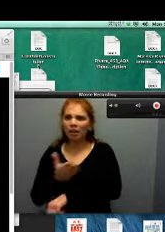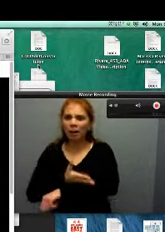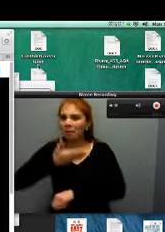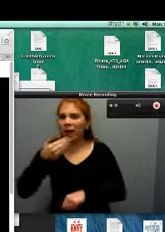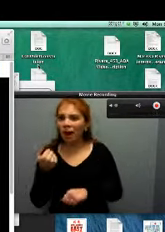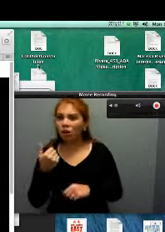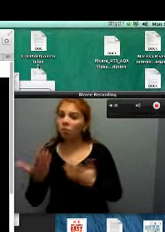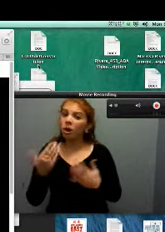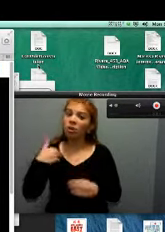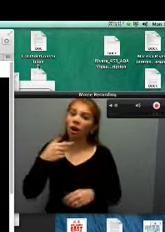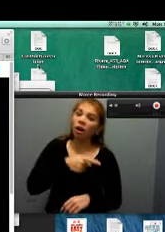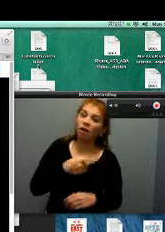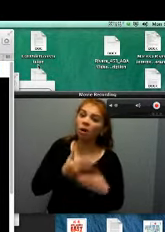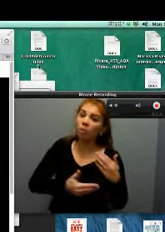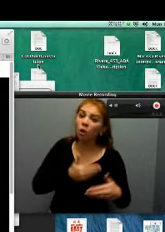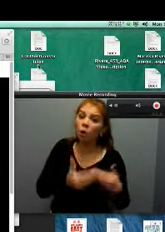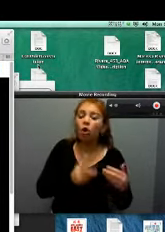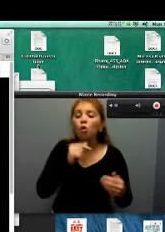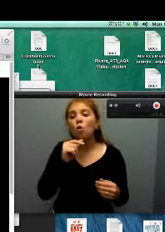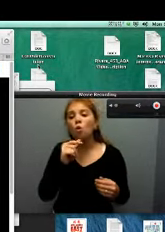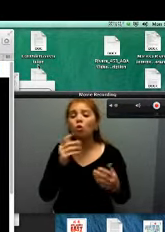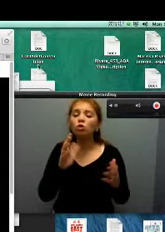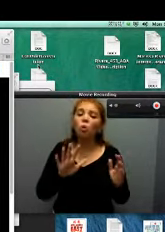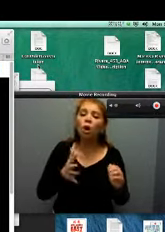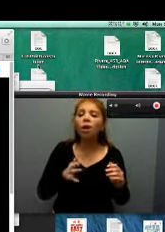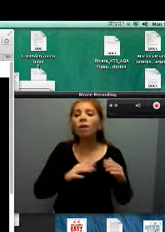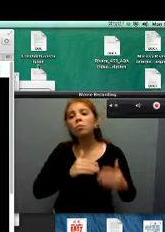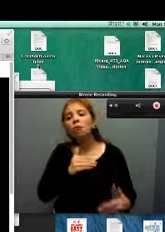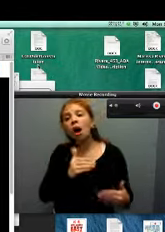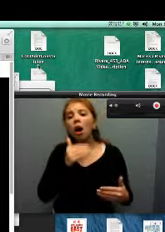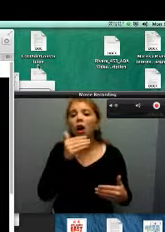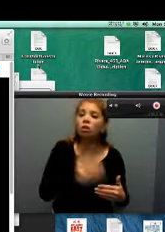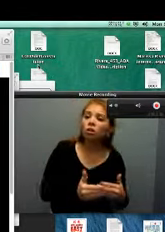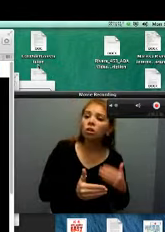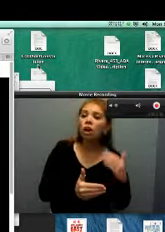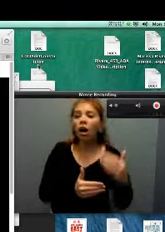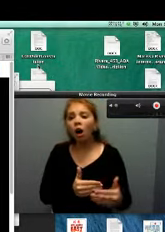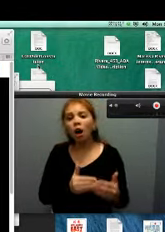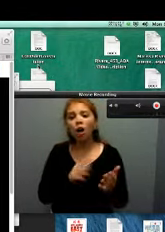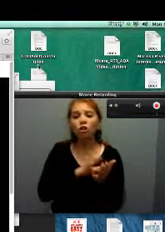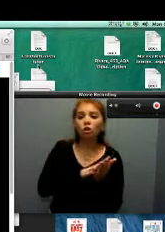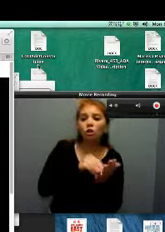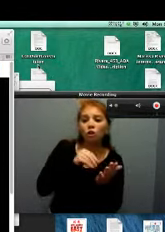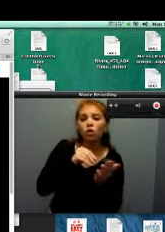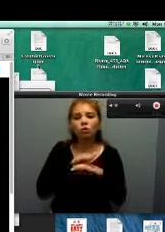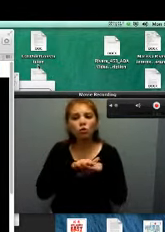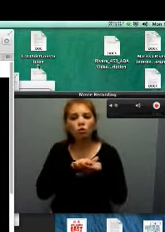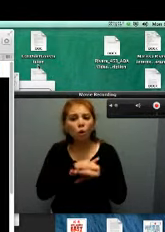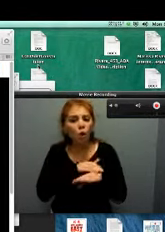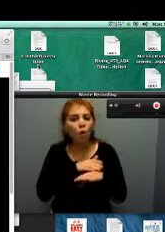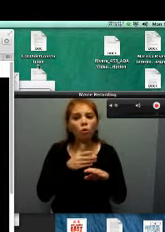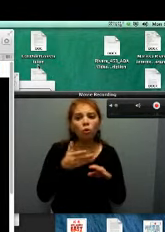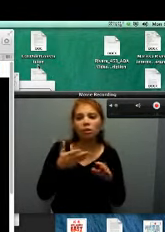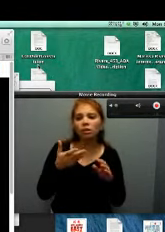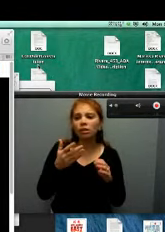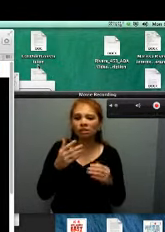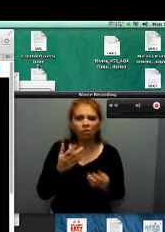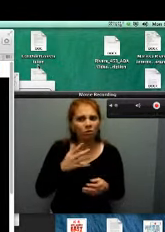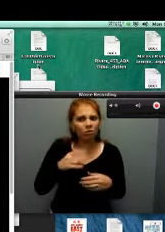employee that sort of plods along, learns slowly, especially as we get